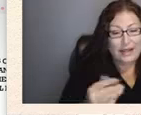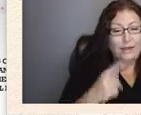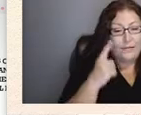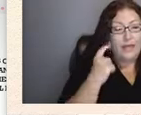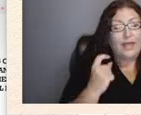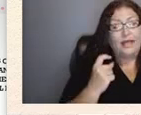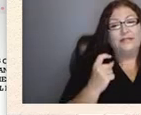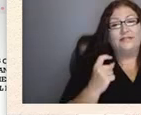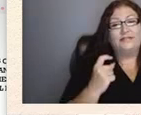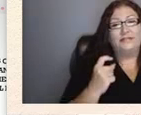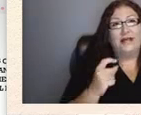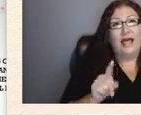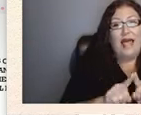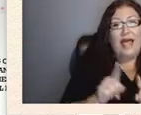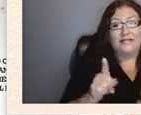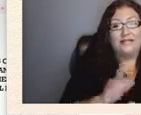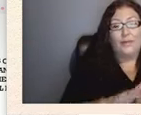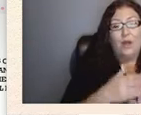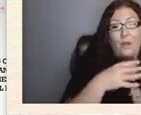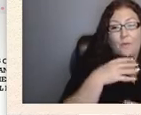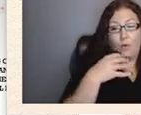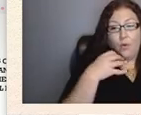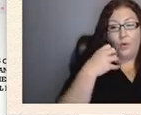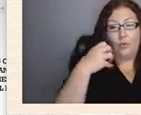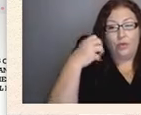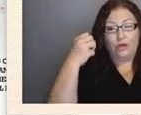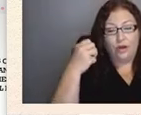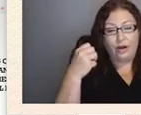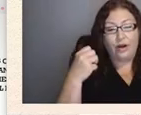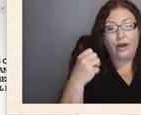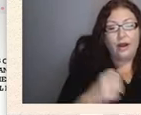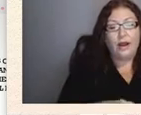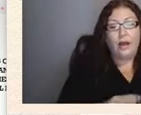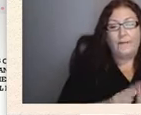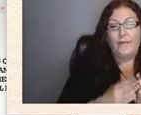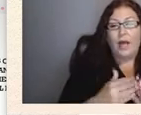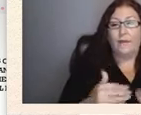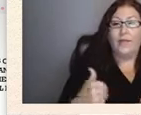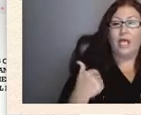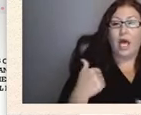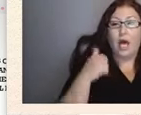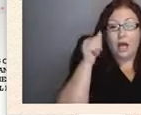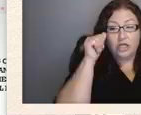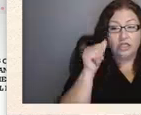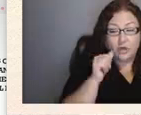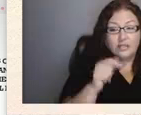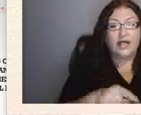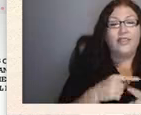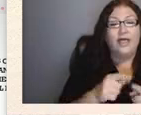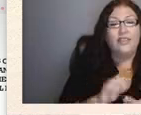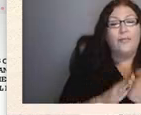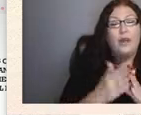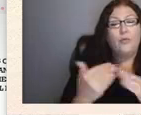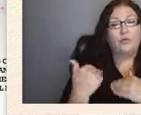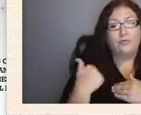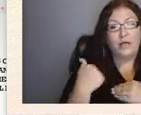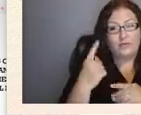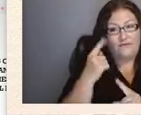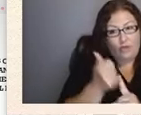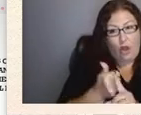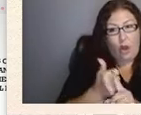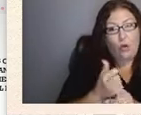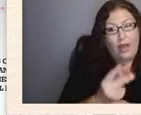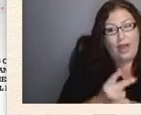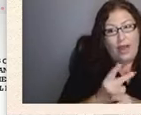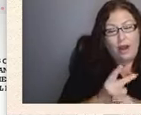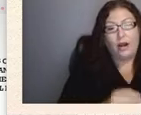as they age and become young adults, they then become responsible for their own care. And